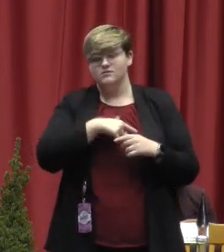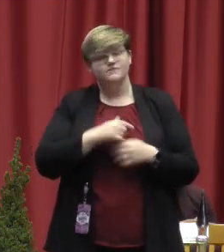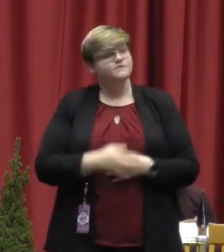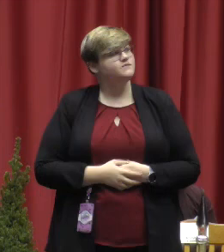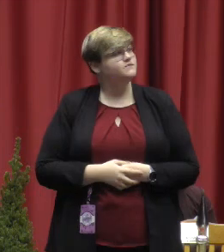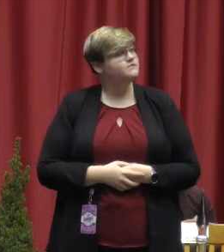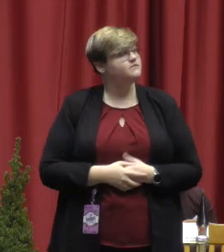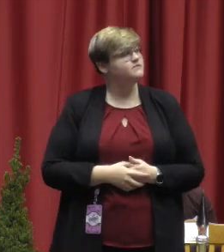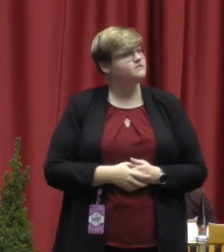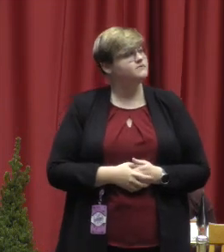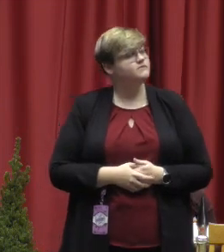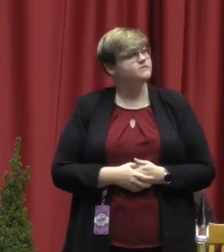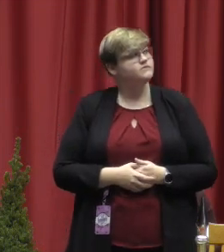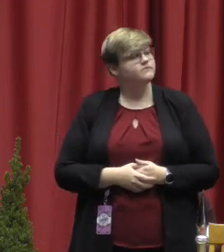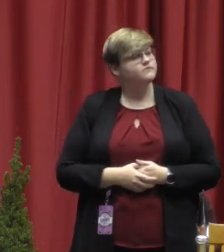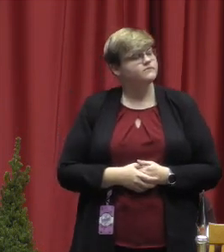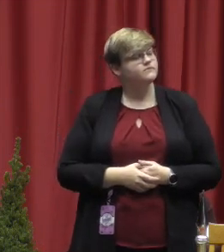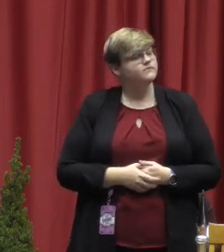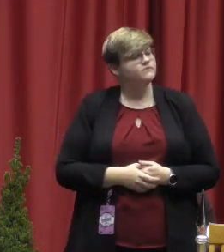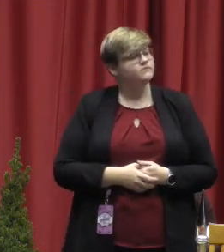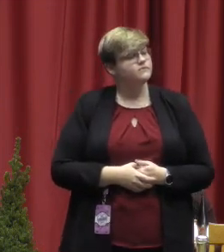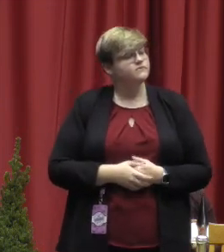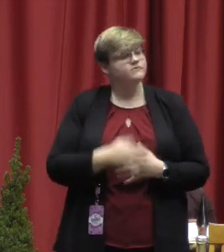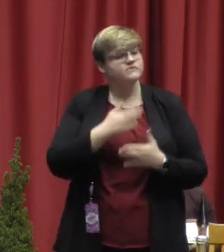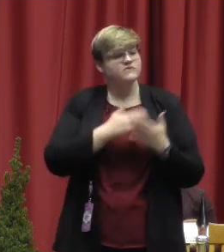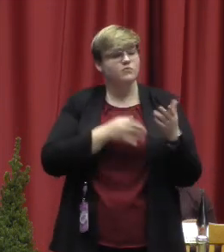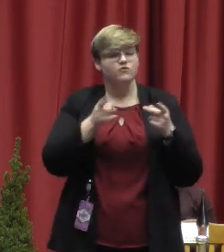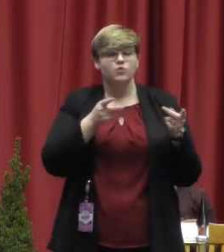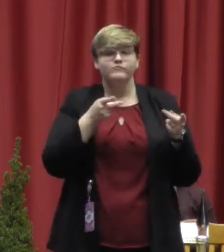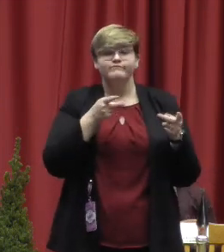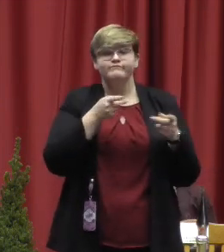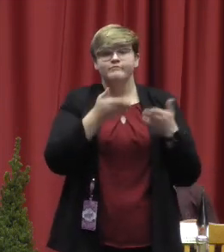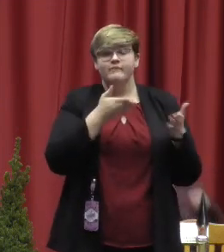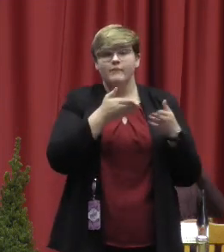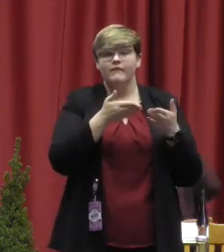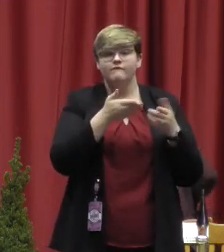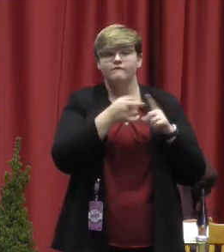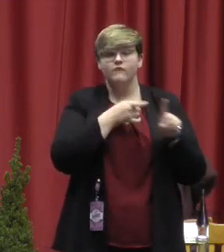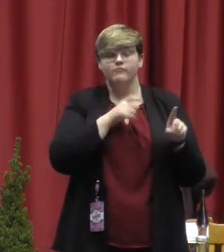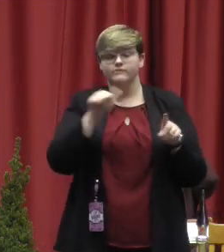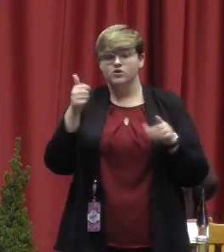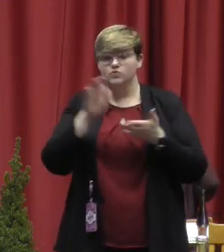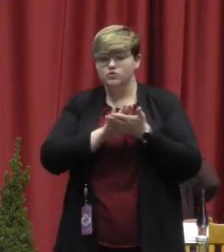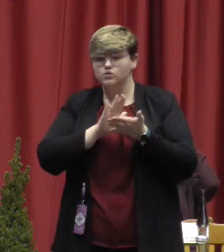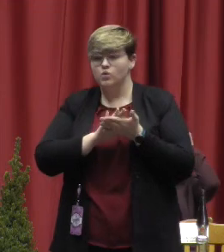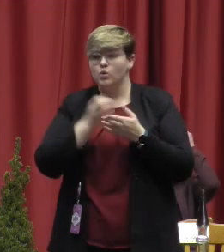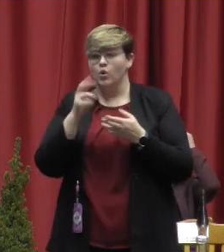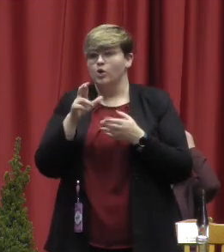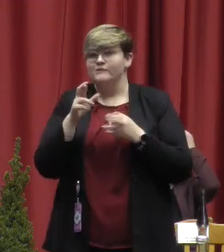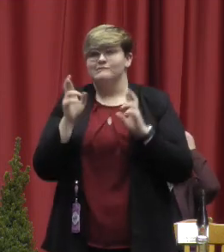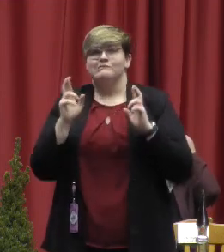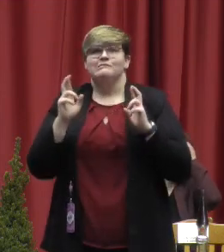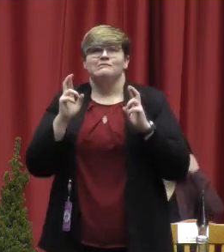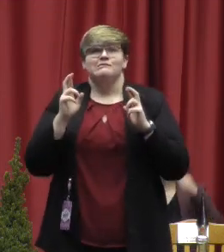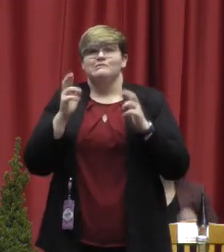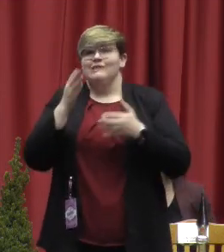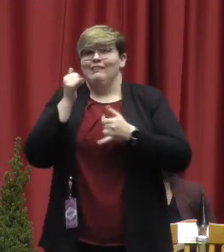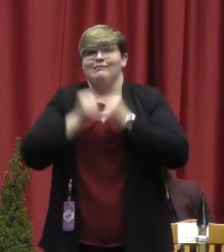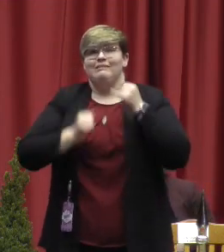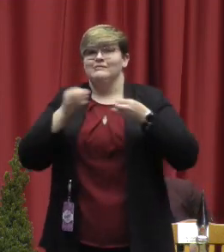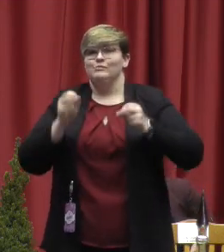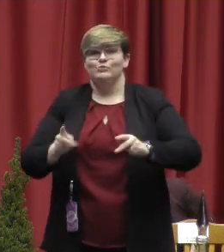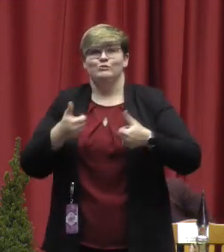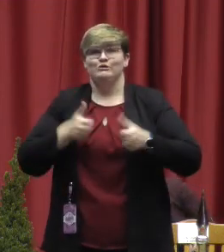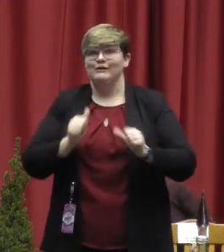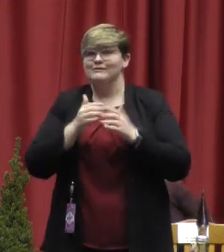Some of you have dreamed of this day since you were in elementary school. Others may consider this a last minute Hail Mary or a shot in the dark. And I'll be honest, I'm